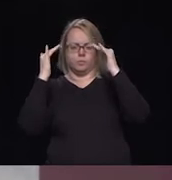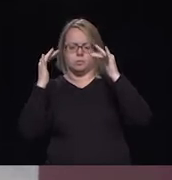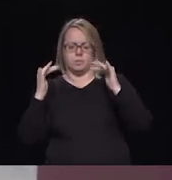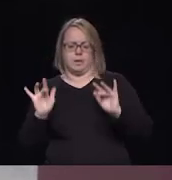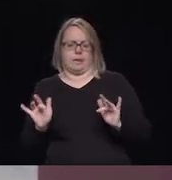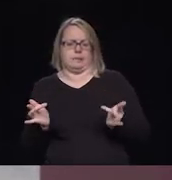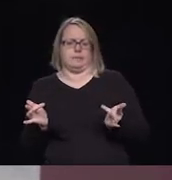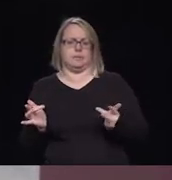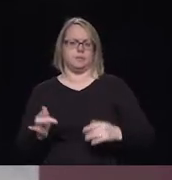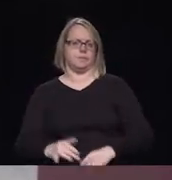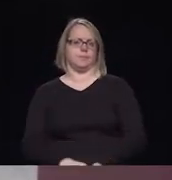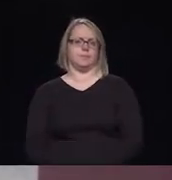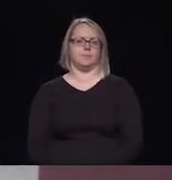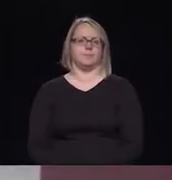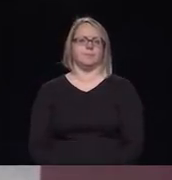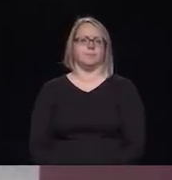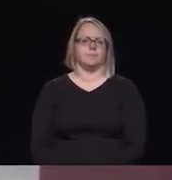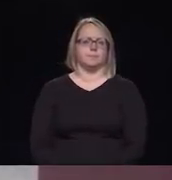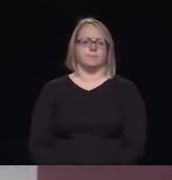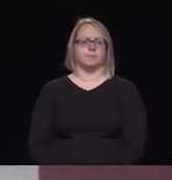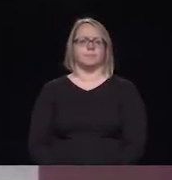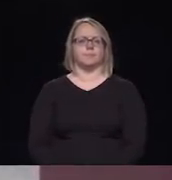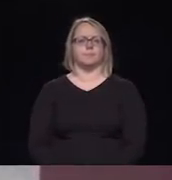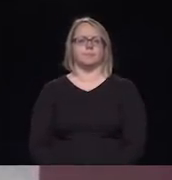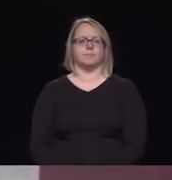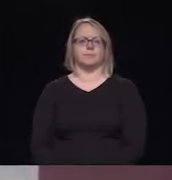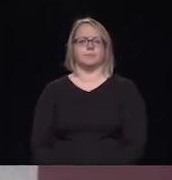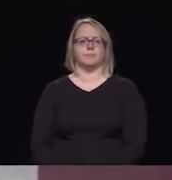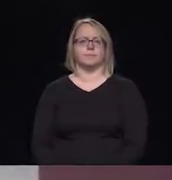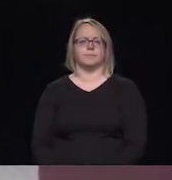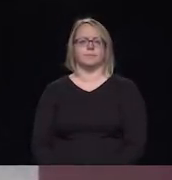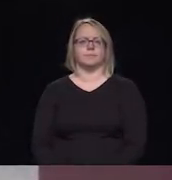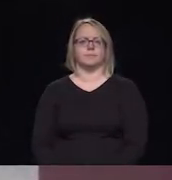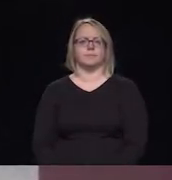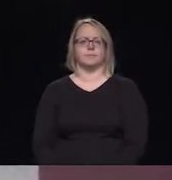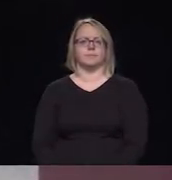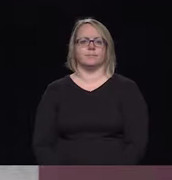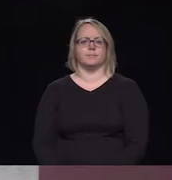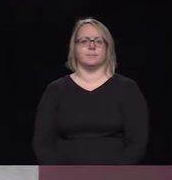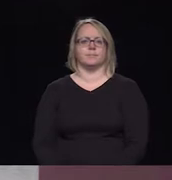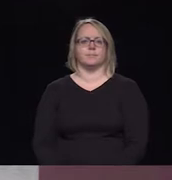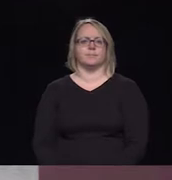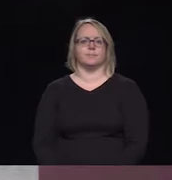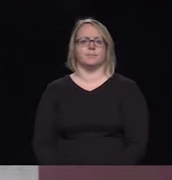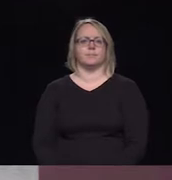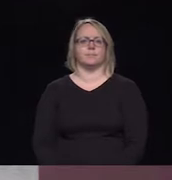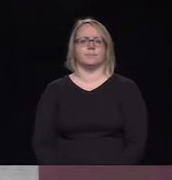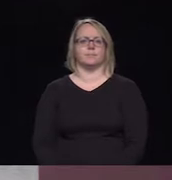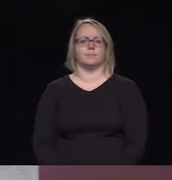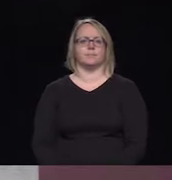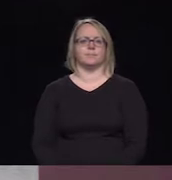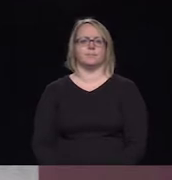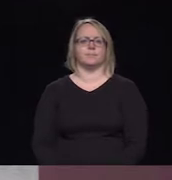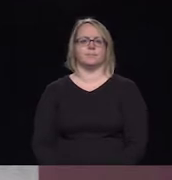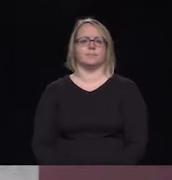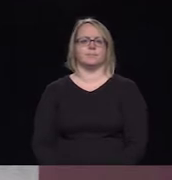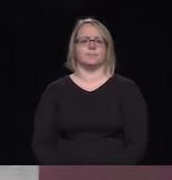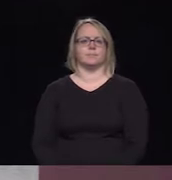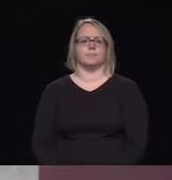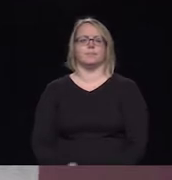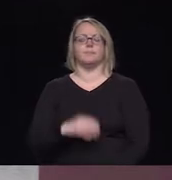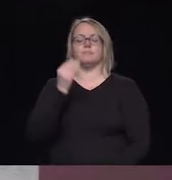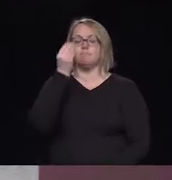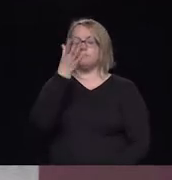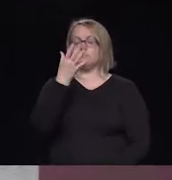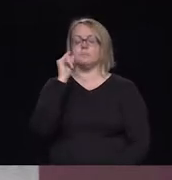blue. I'm using the same side to side stroke. You do not want to stop halfway because then you'll get these